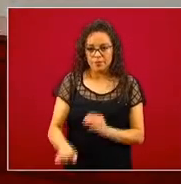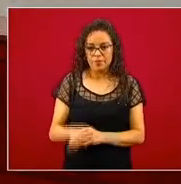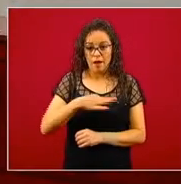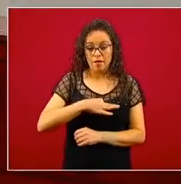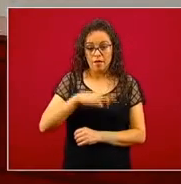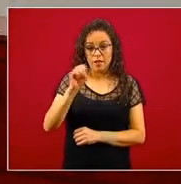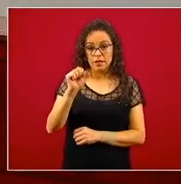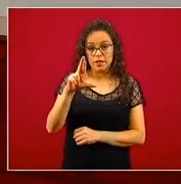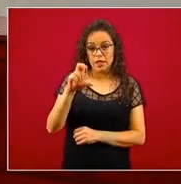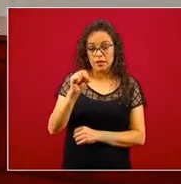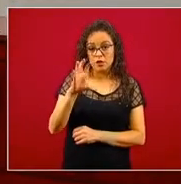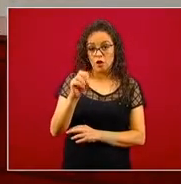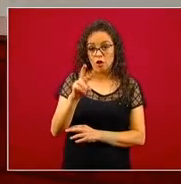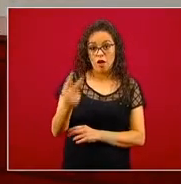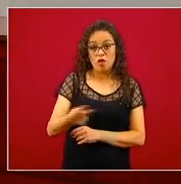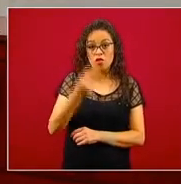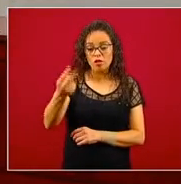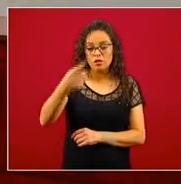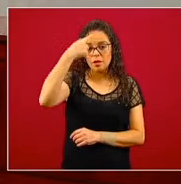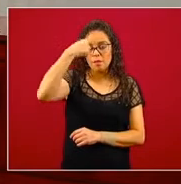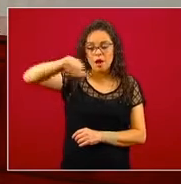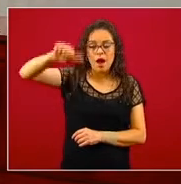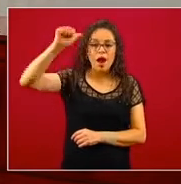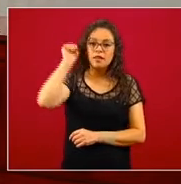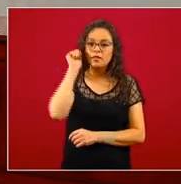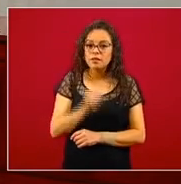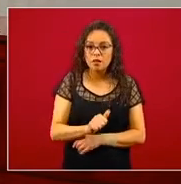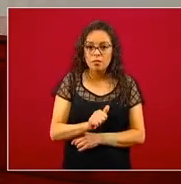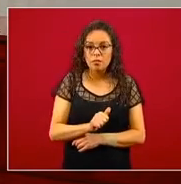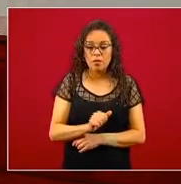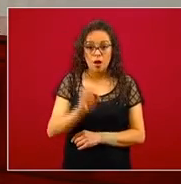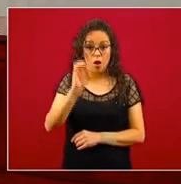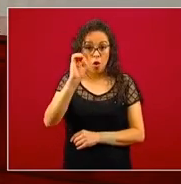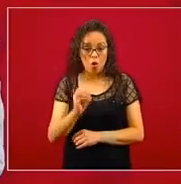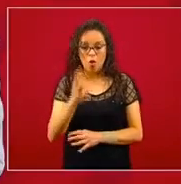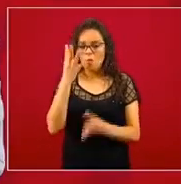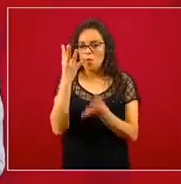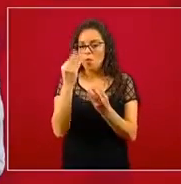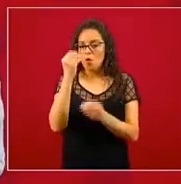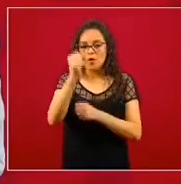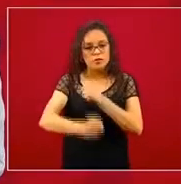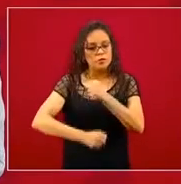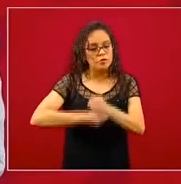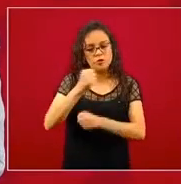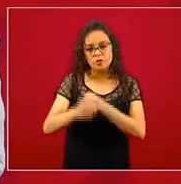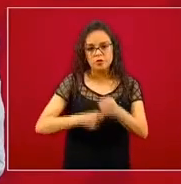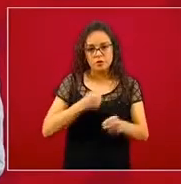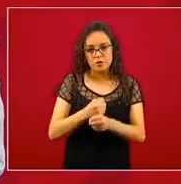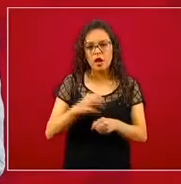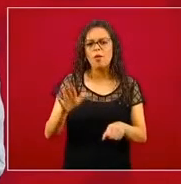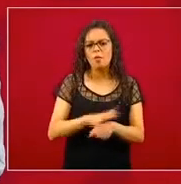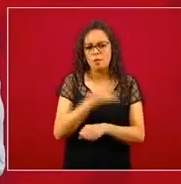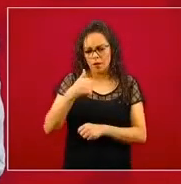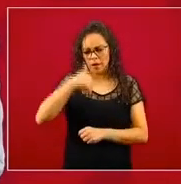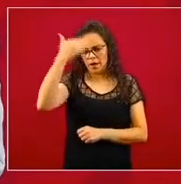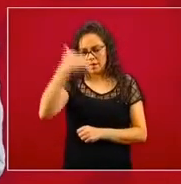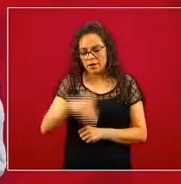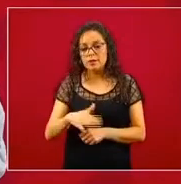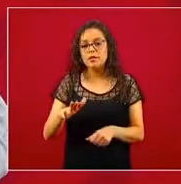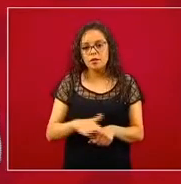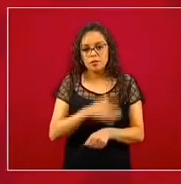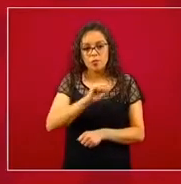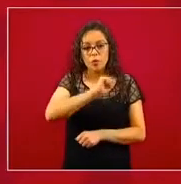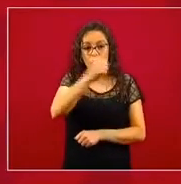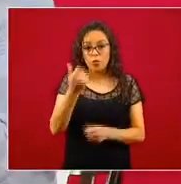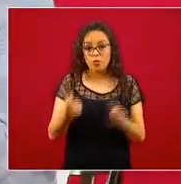Virus SARS-CoV-2 is going to stay forever, or if not forever, it is going to be here for many years. And we know that because many